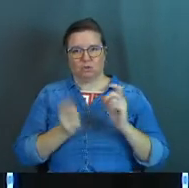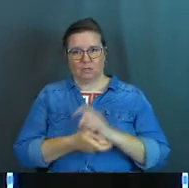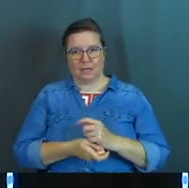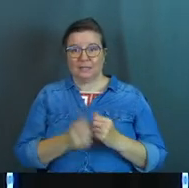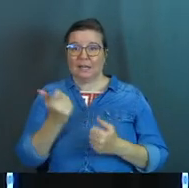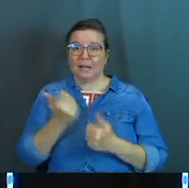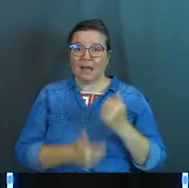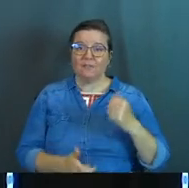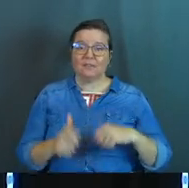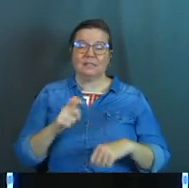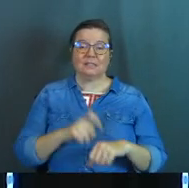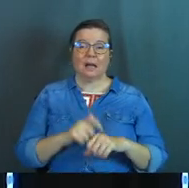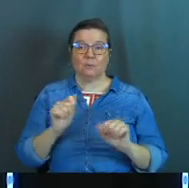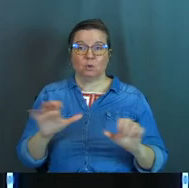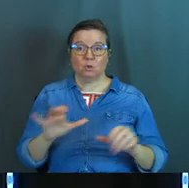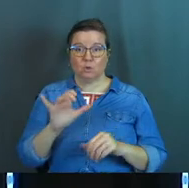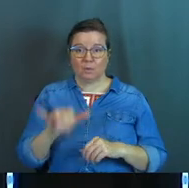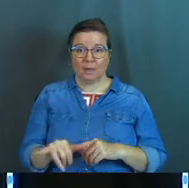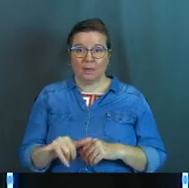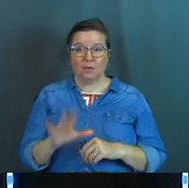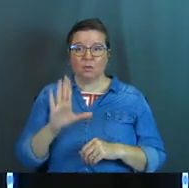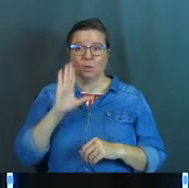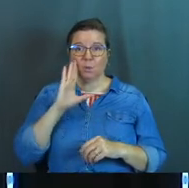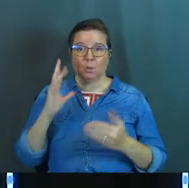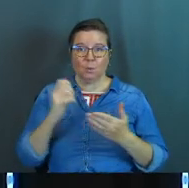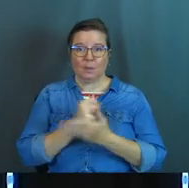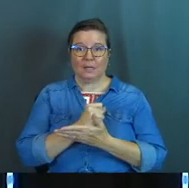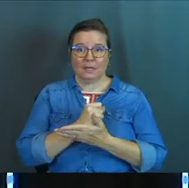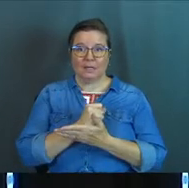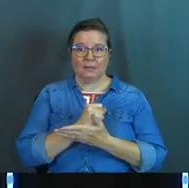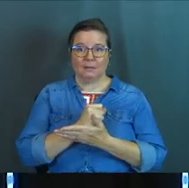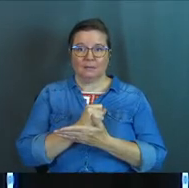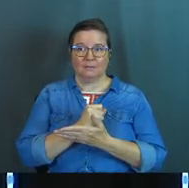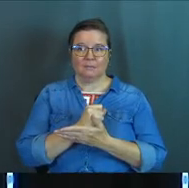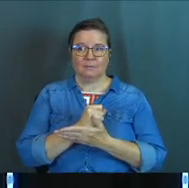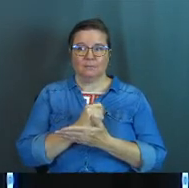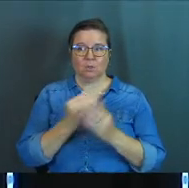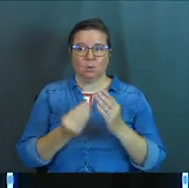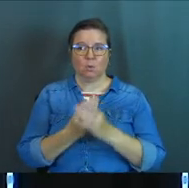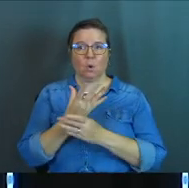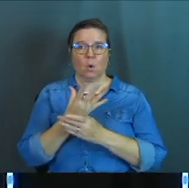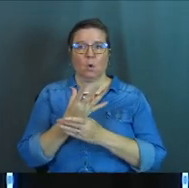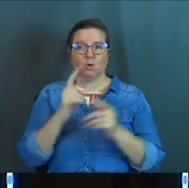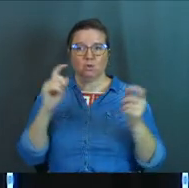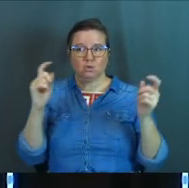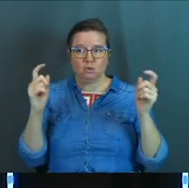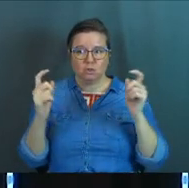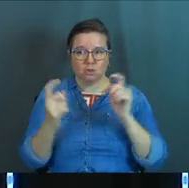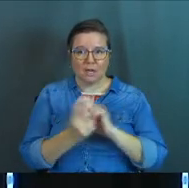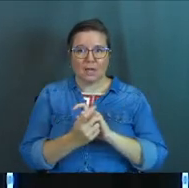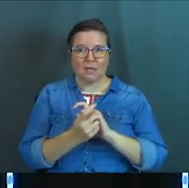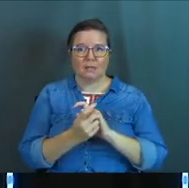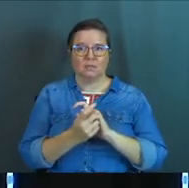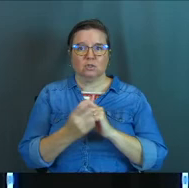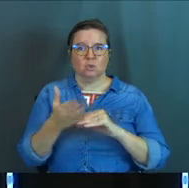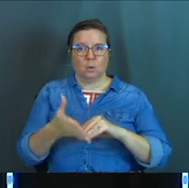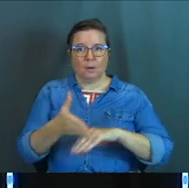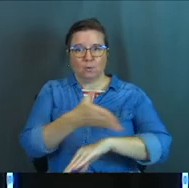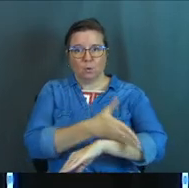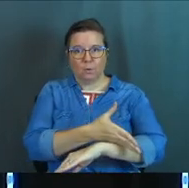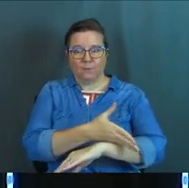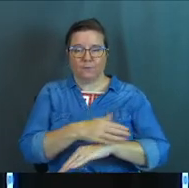change. And every single time you can do that, you win. You grow. You change. You